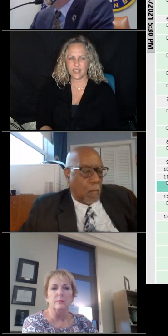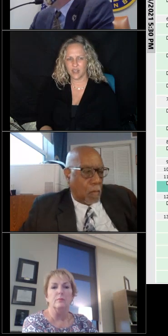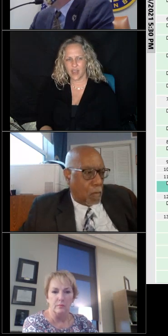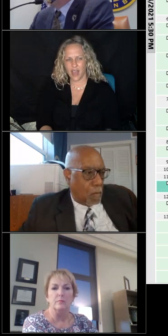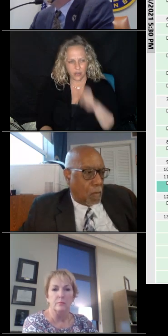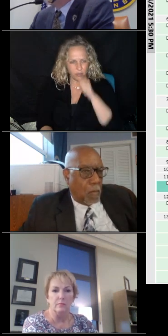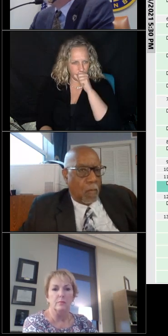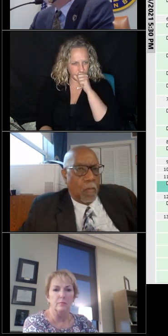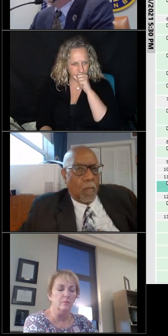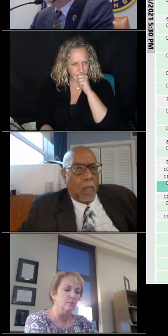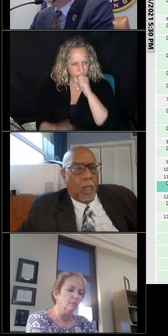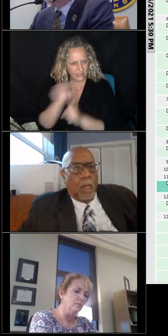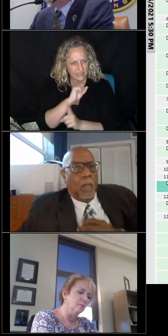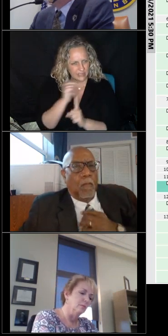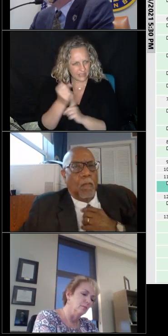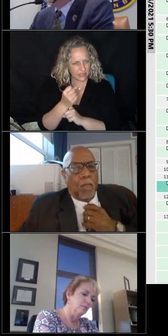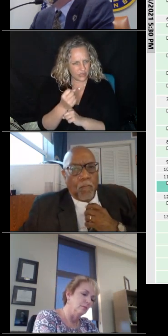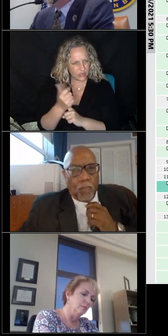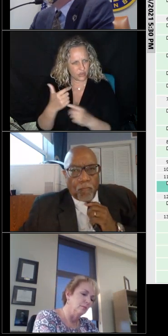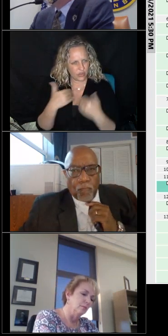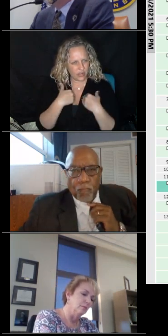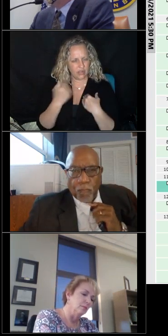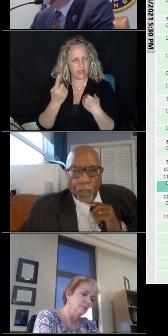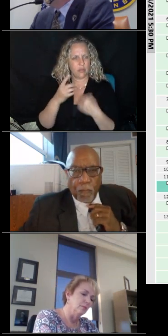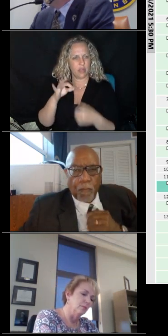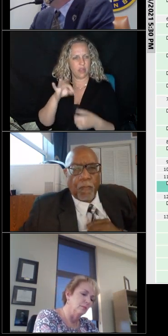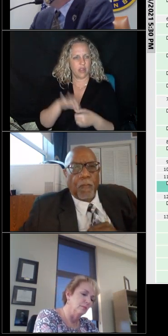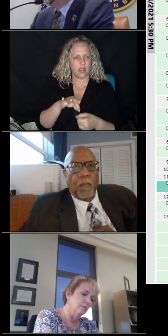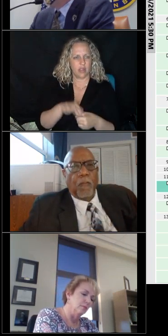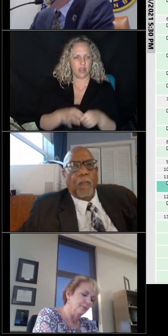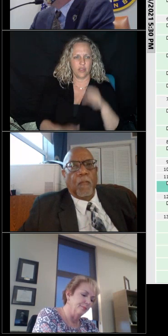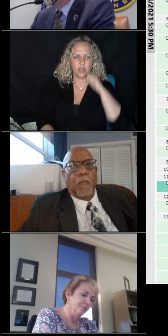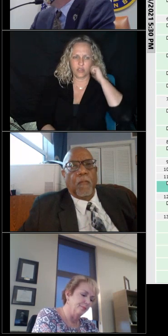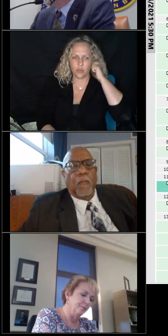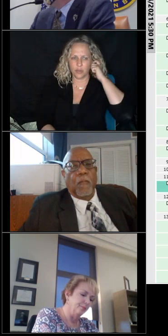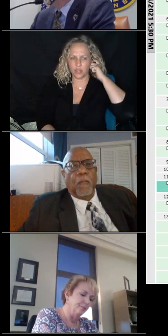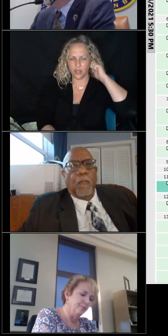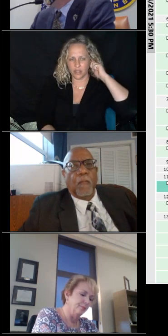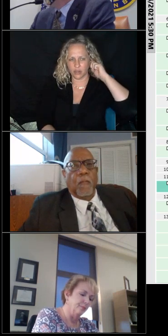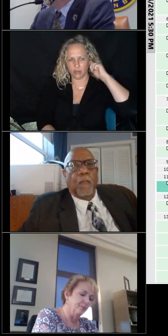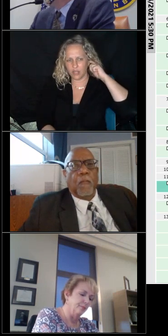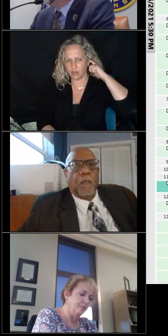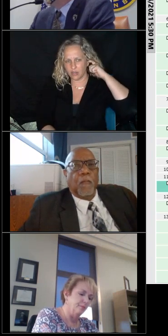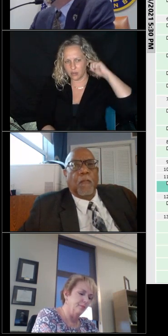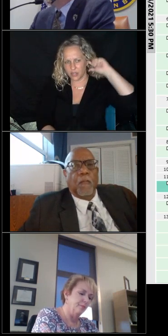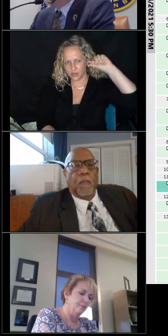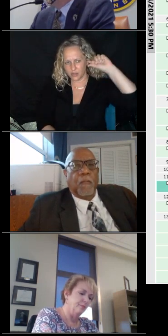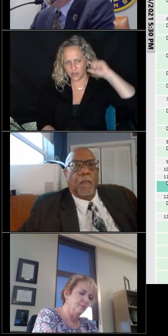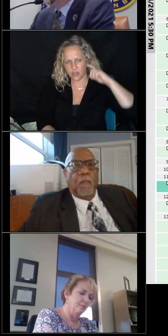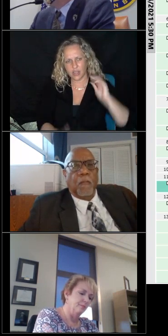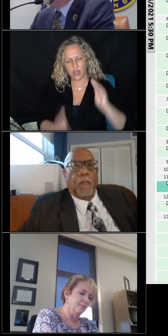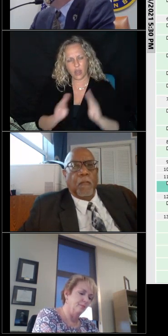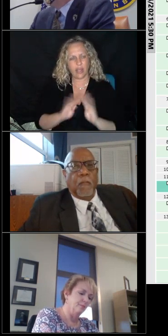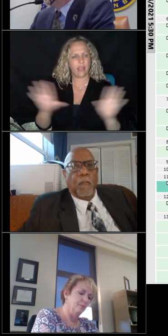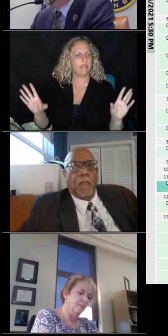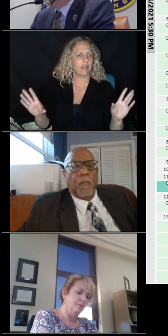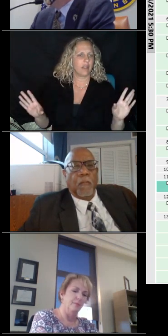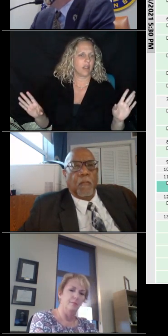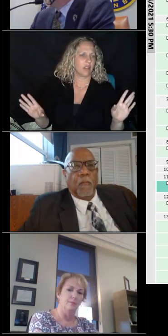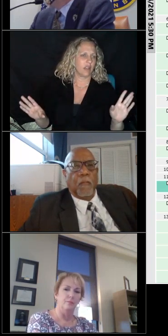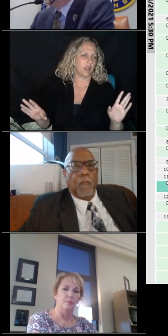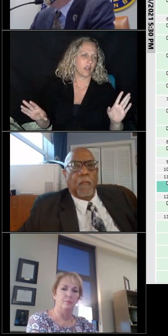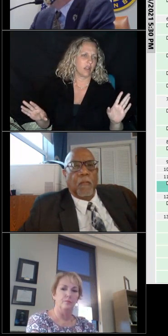in April then. Verification period. The easiest thing to do is to say the second meeting in April, because that way you know